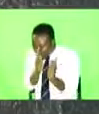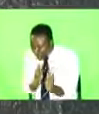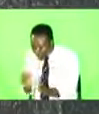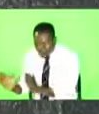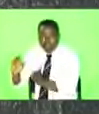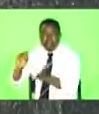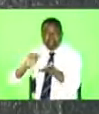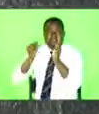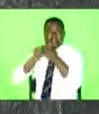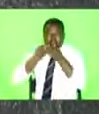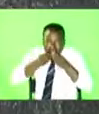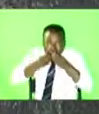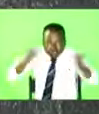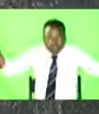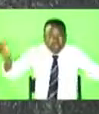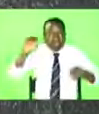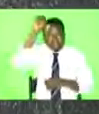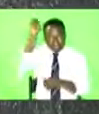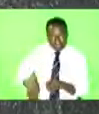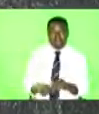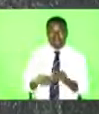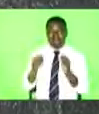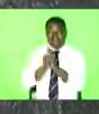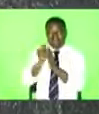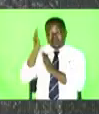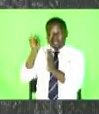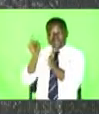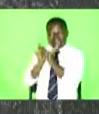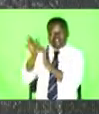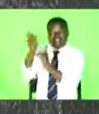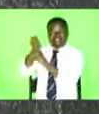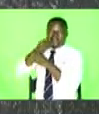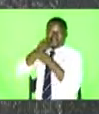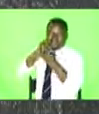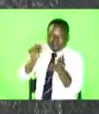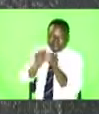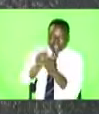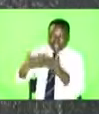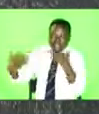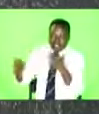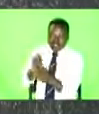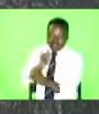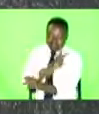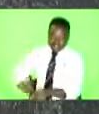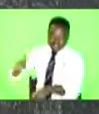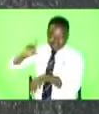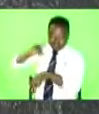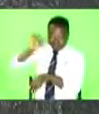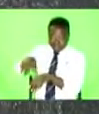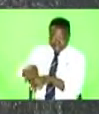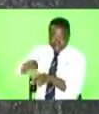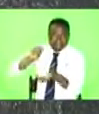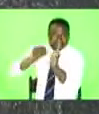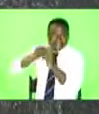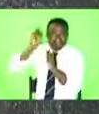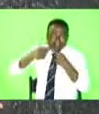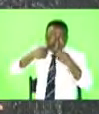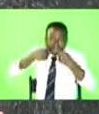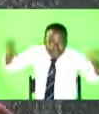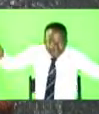be told. That is why Jesus said, this gospel of the kingdom must be